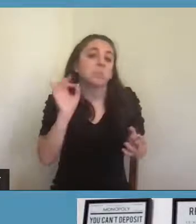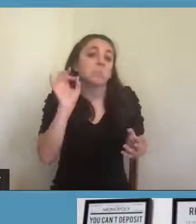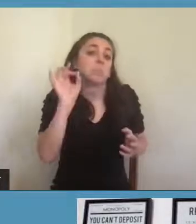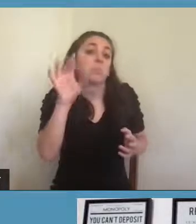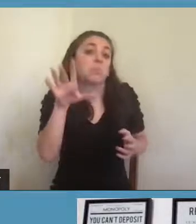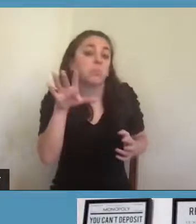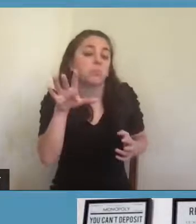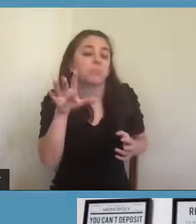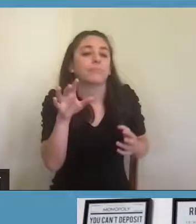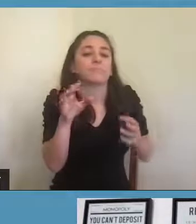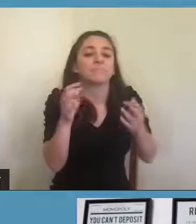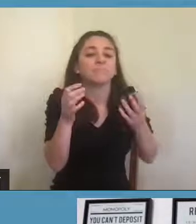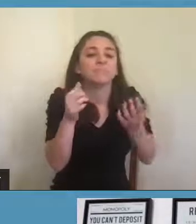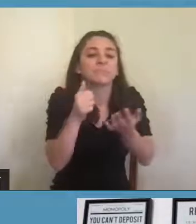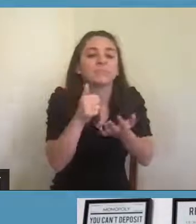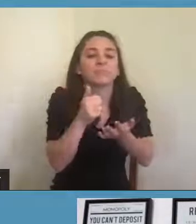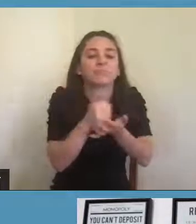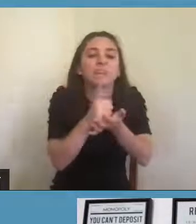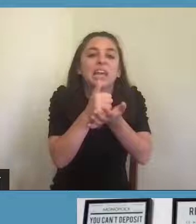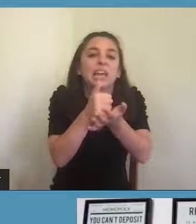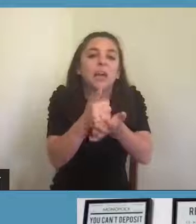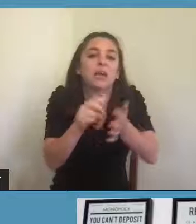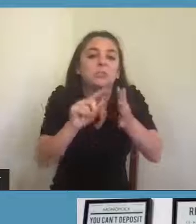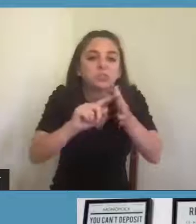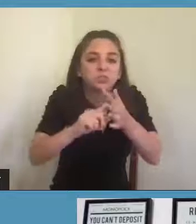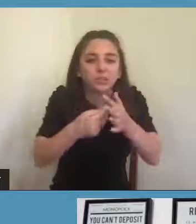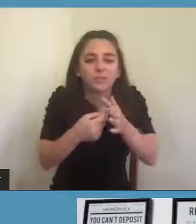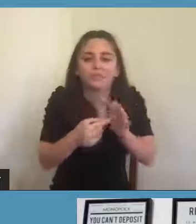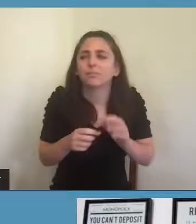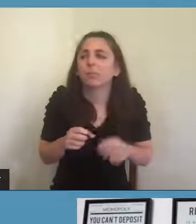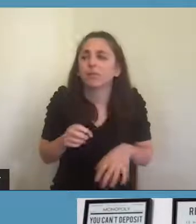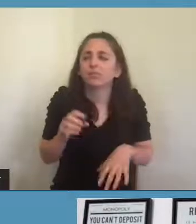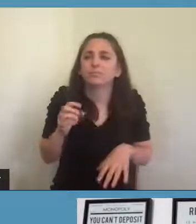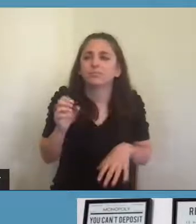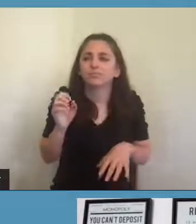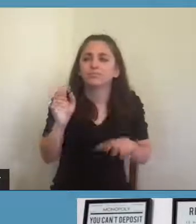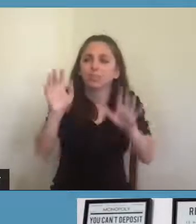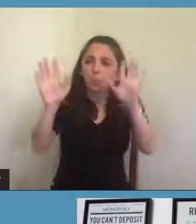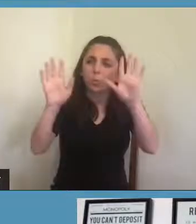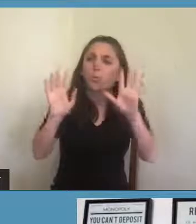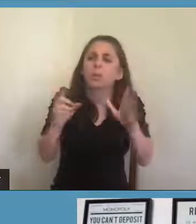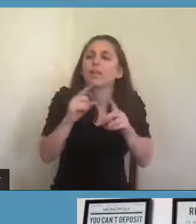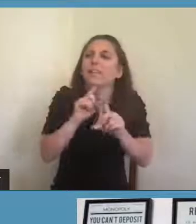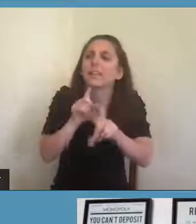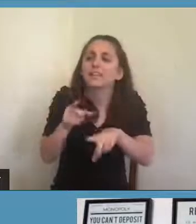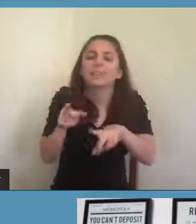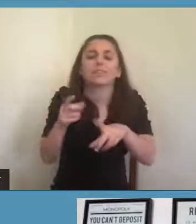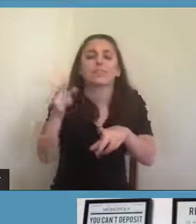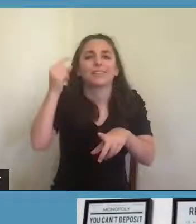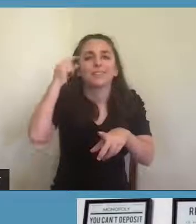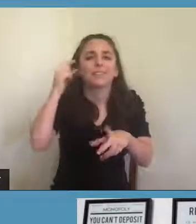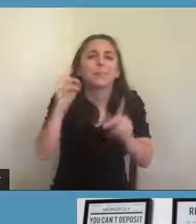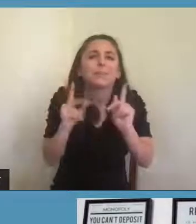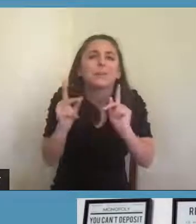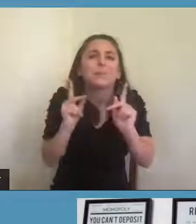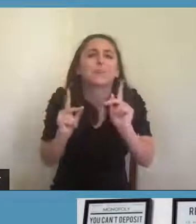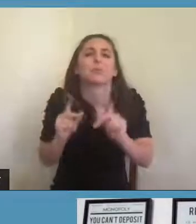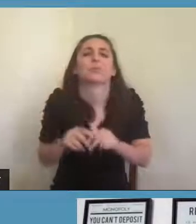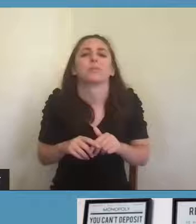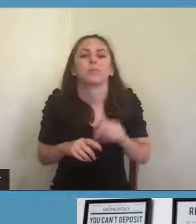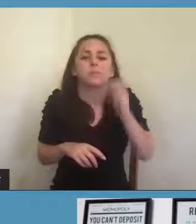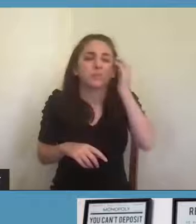going. Well, that's a great definitive answer. And I think that's sometimes what people are looking for, somebody just to say